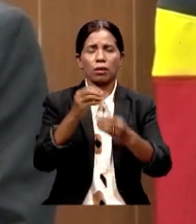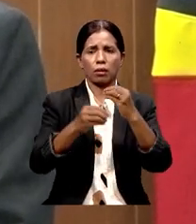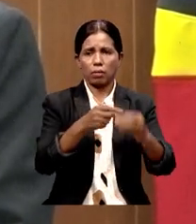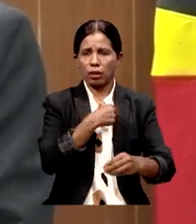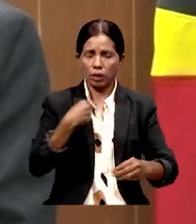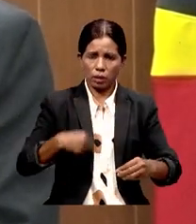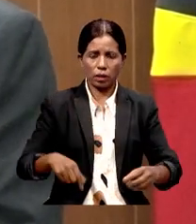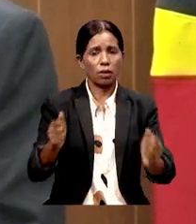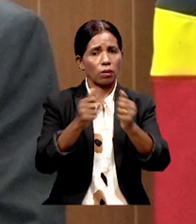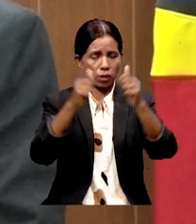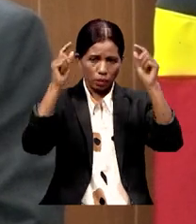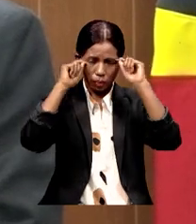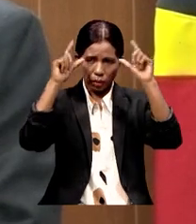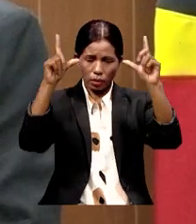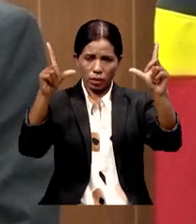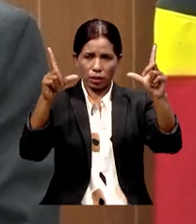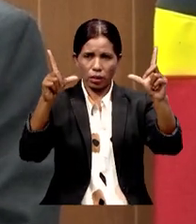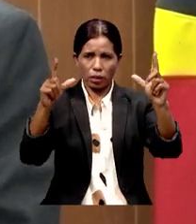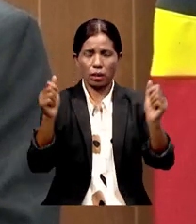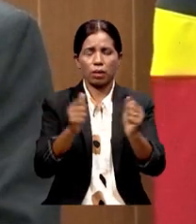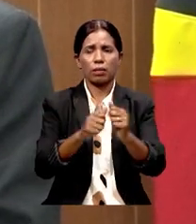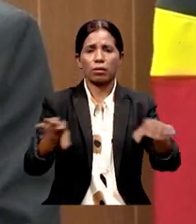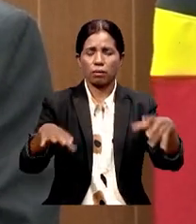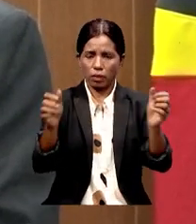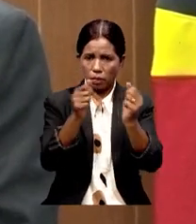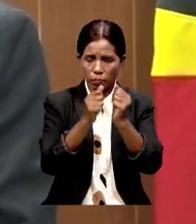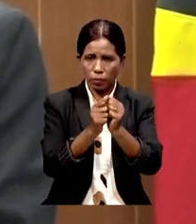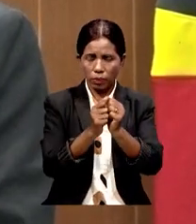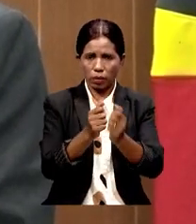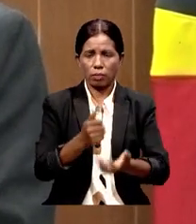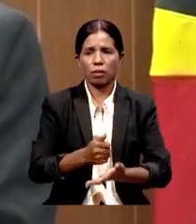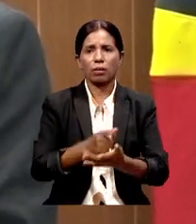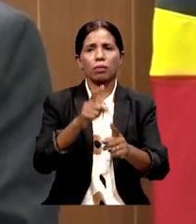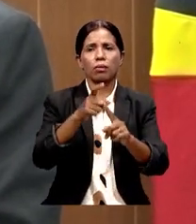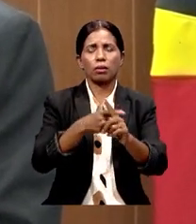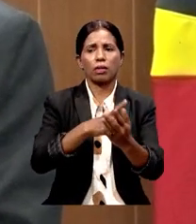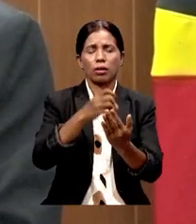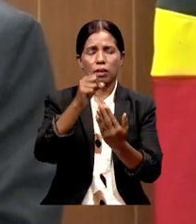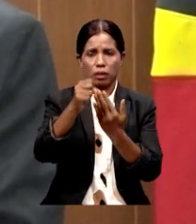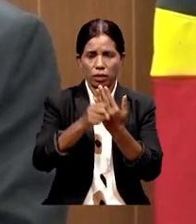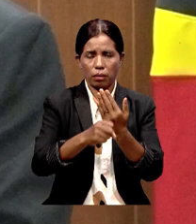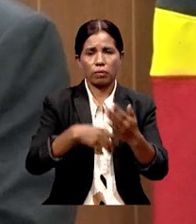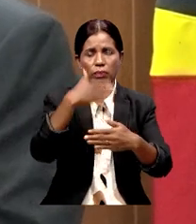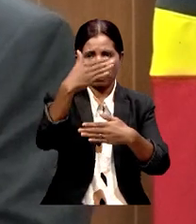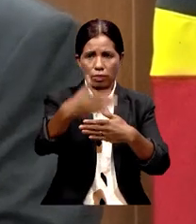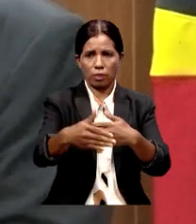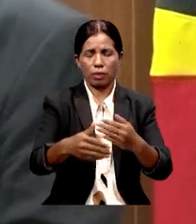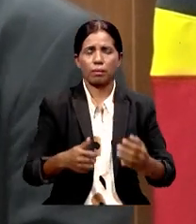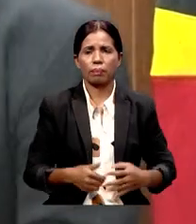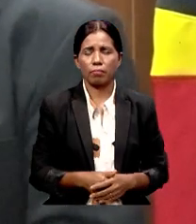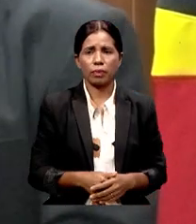and Timor-Leste that was announced on the 23rd of September this year, so it's about 2 months